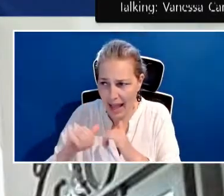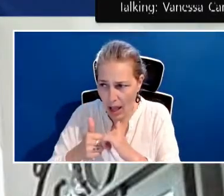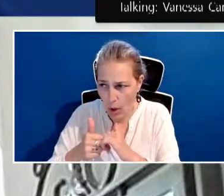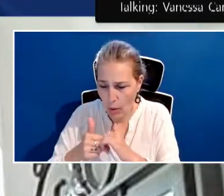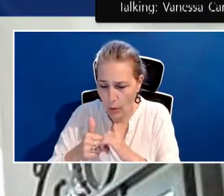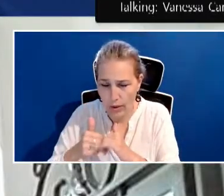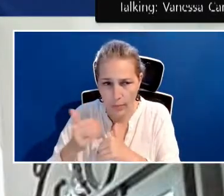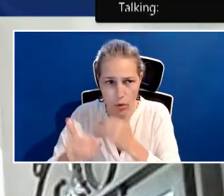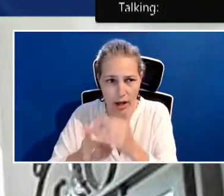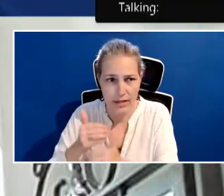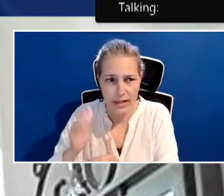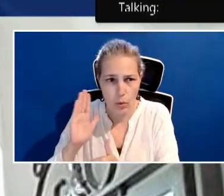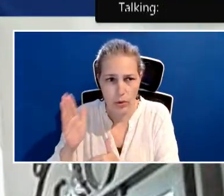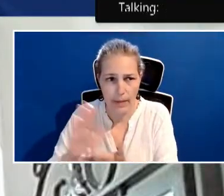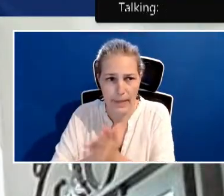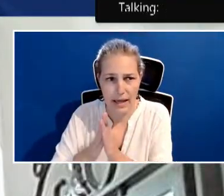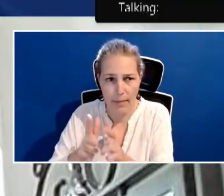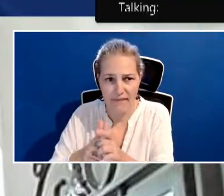process in the future.